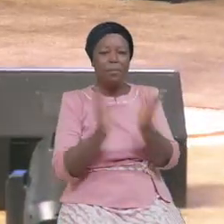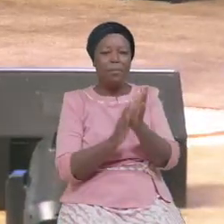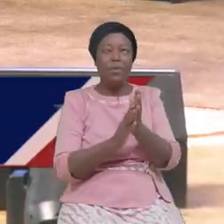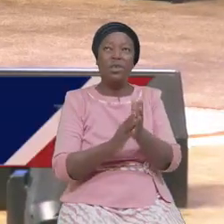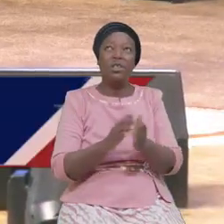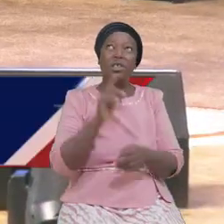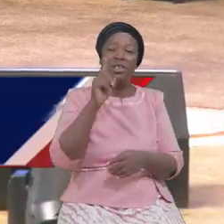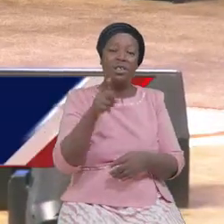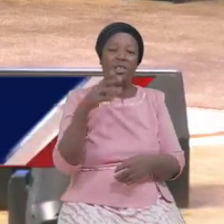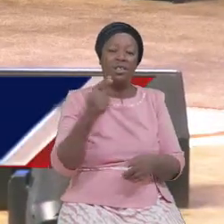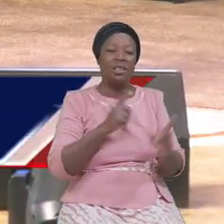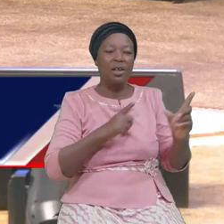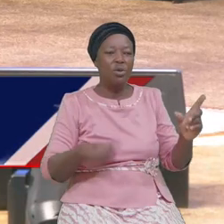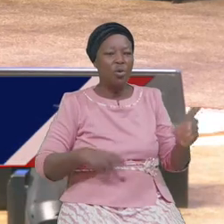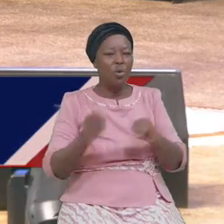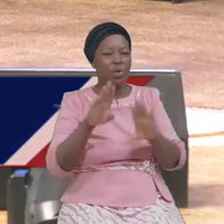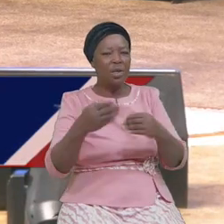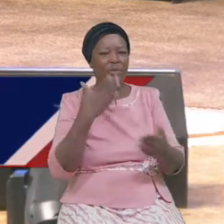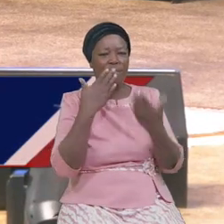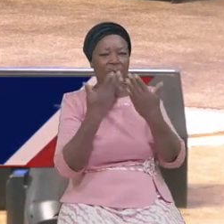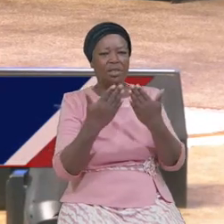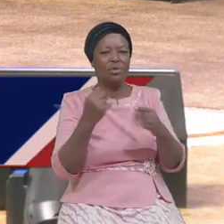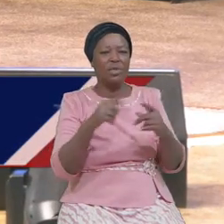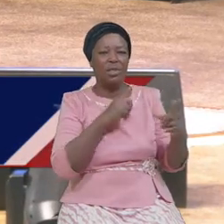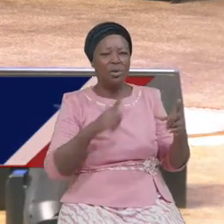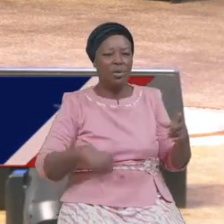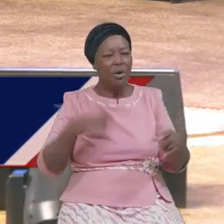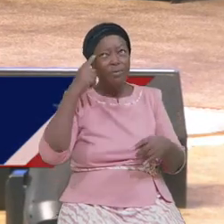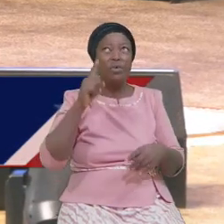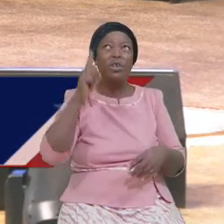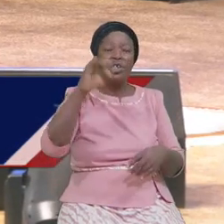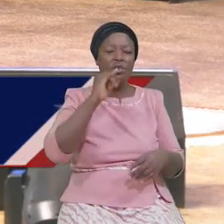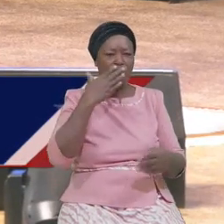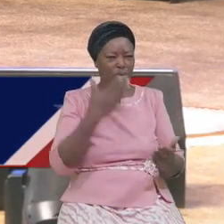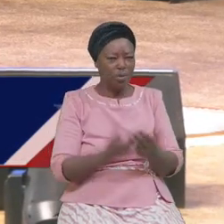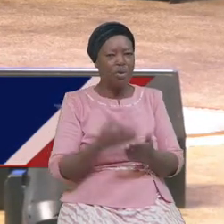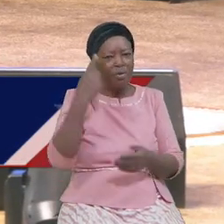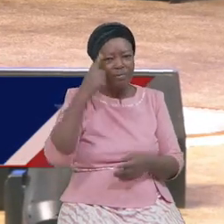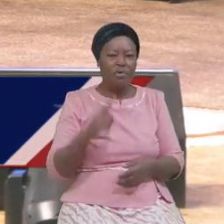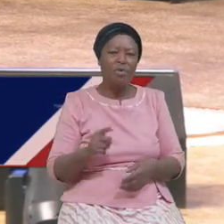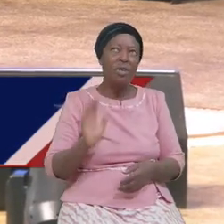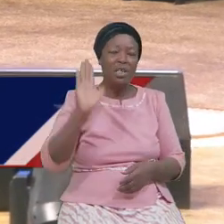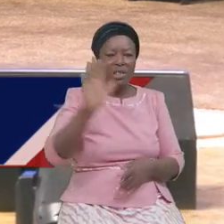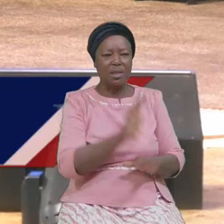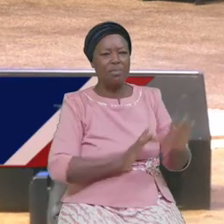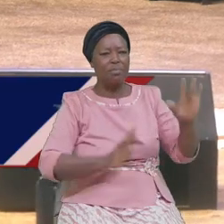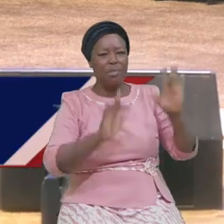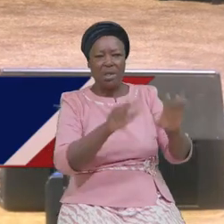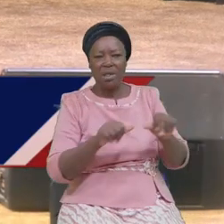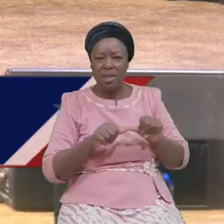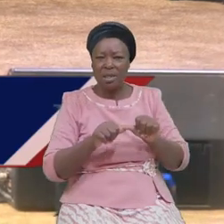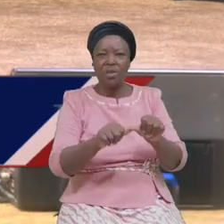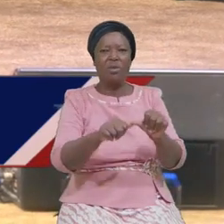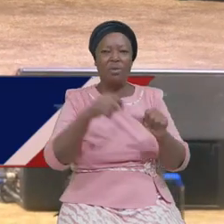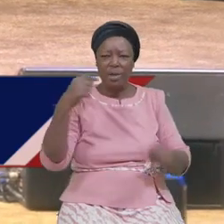the Lord, O give thanks unto the Lord, for he is good, for his mercy